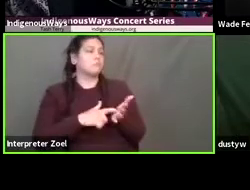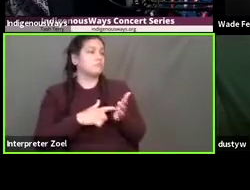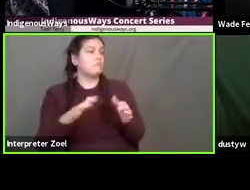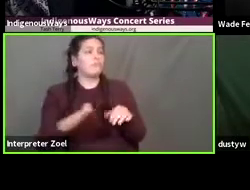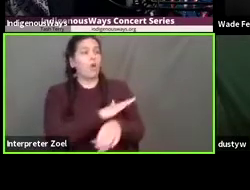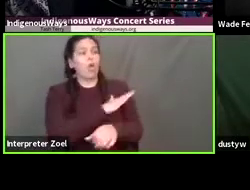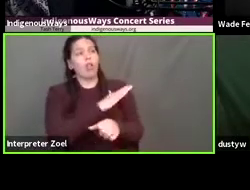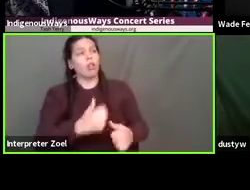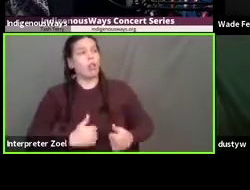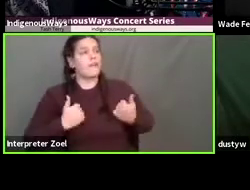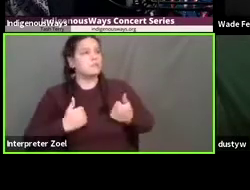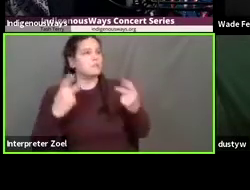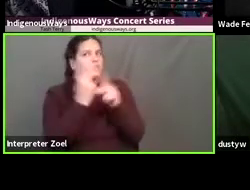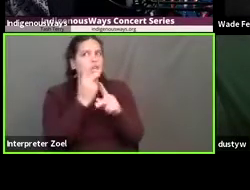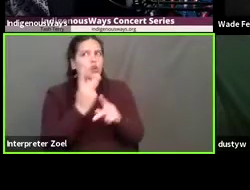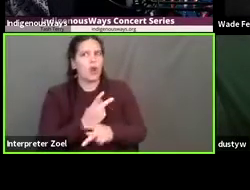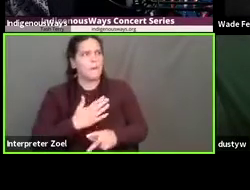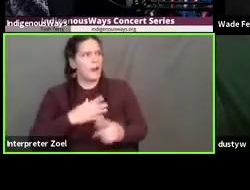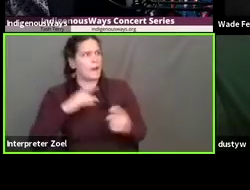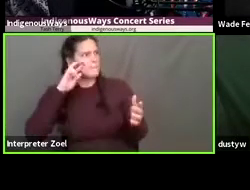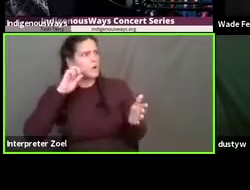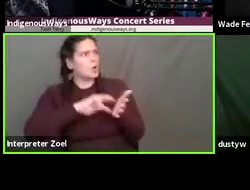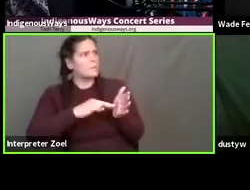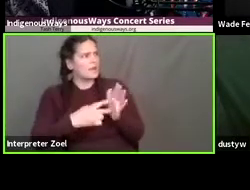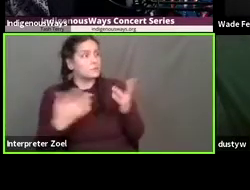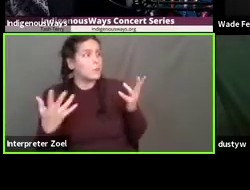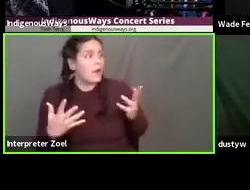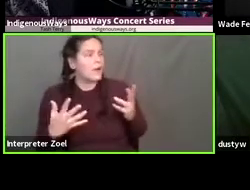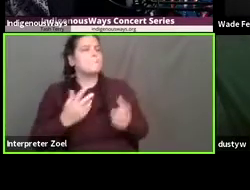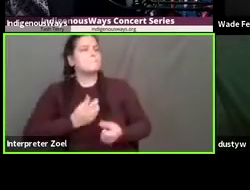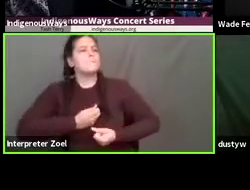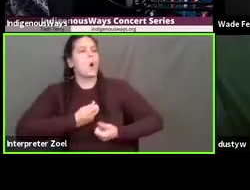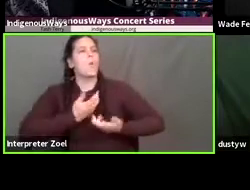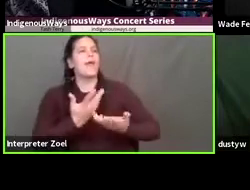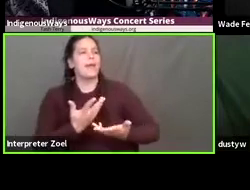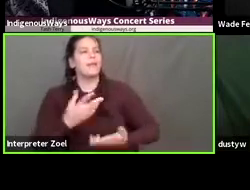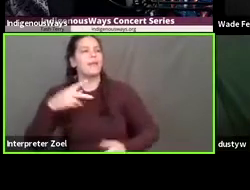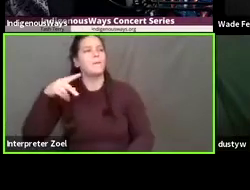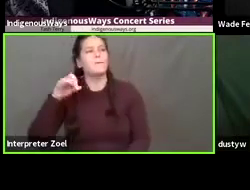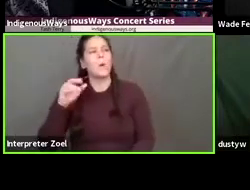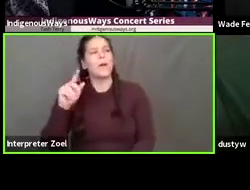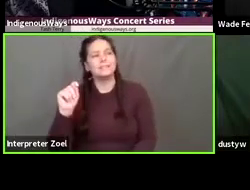So, and I found that out maybe about 2007.